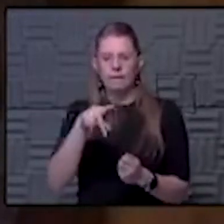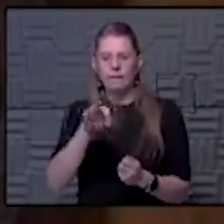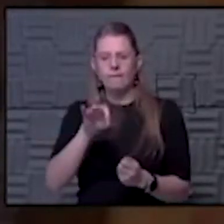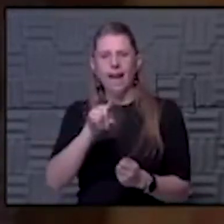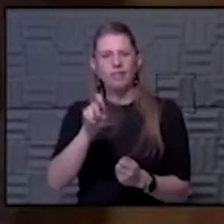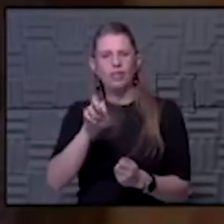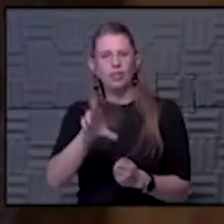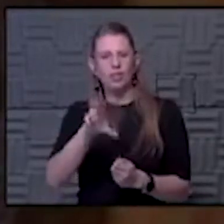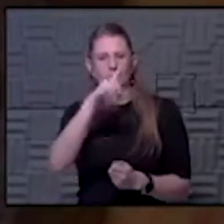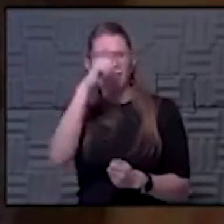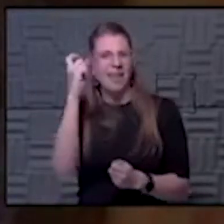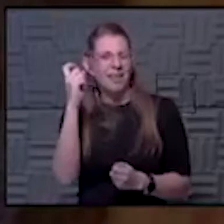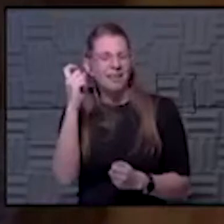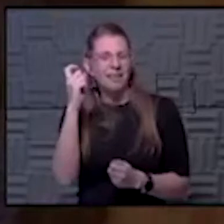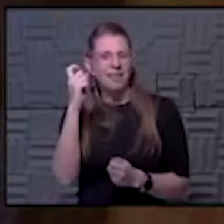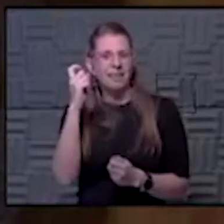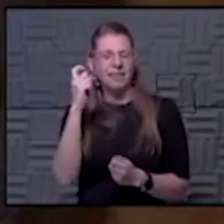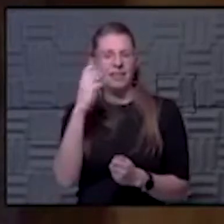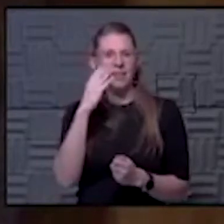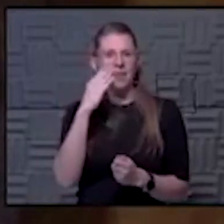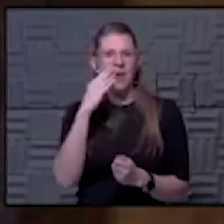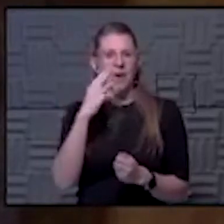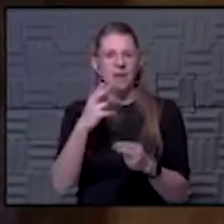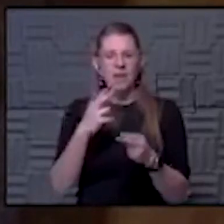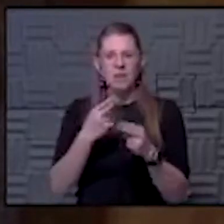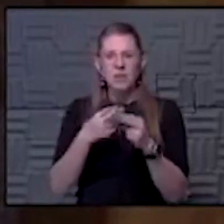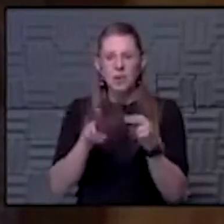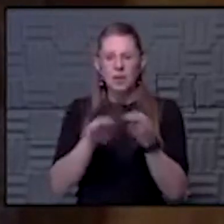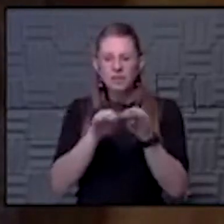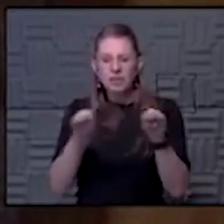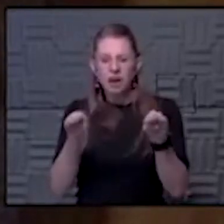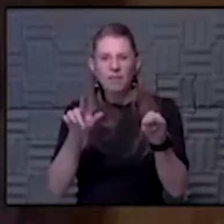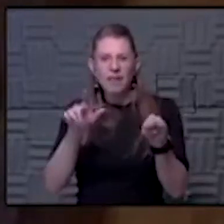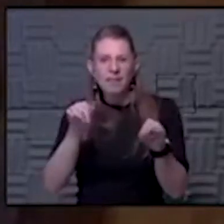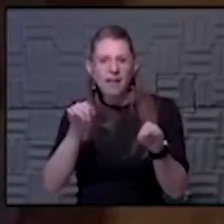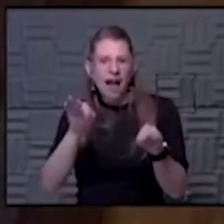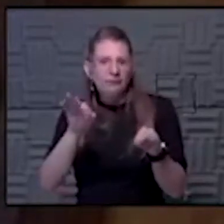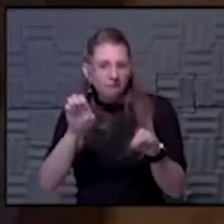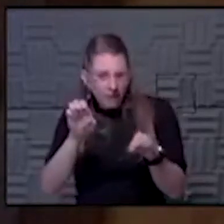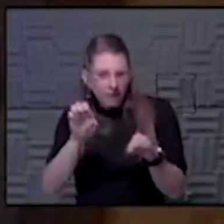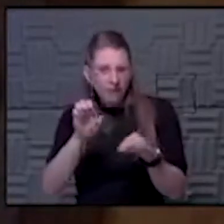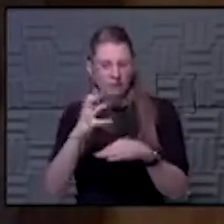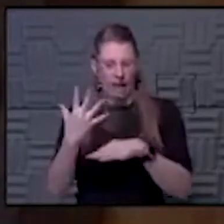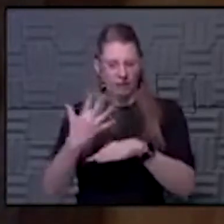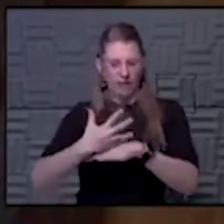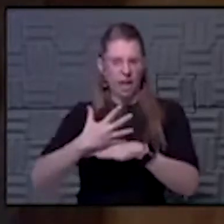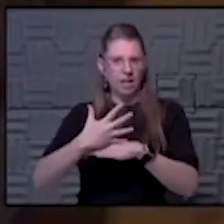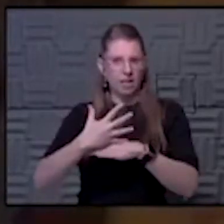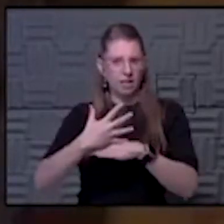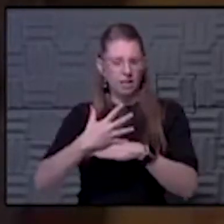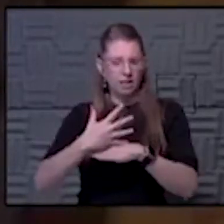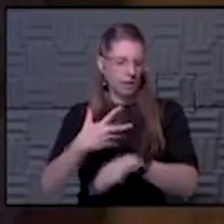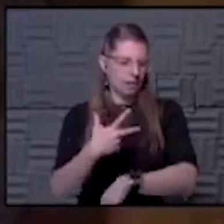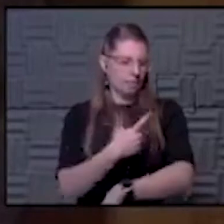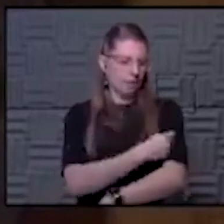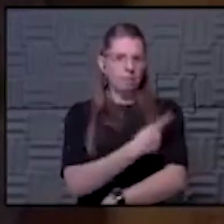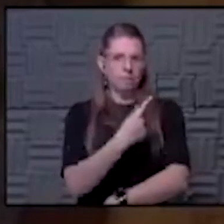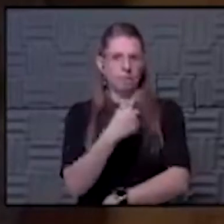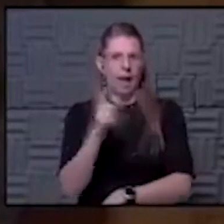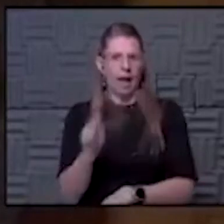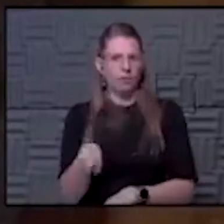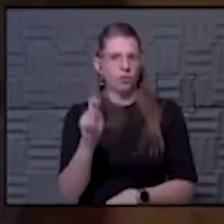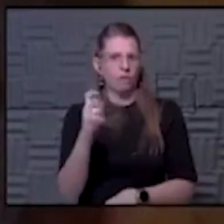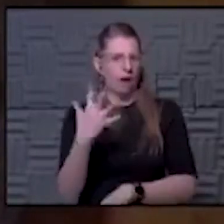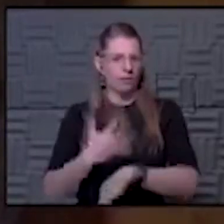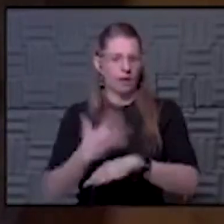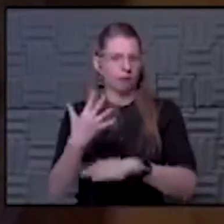the sort of short shelf life it has, the 5 days where you've got to get it out and into an arm. It just